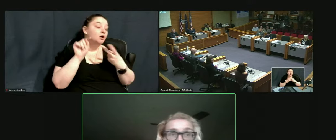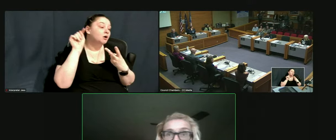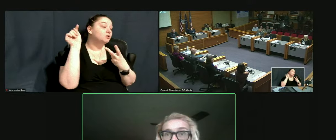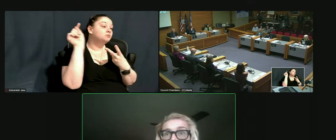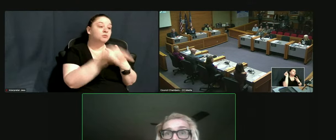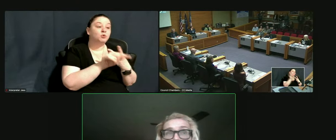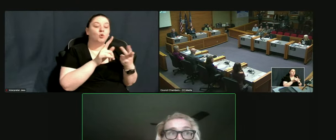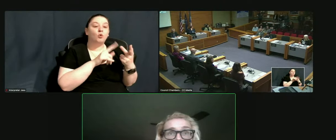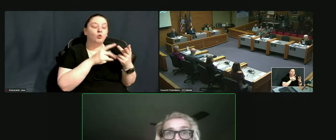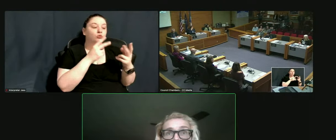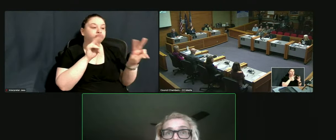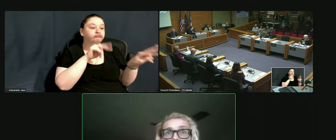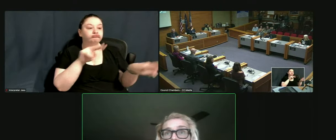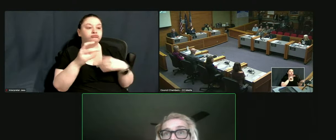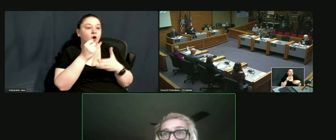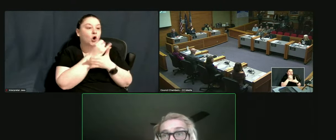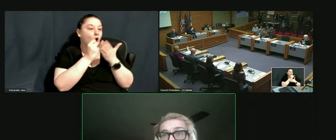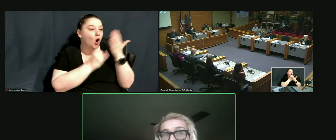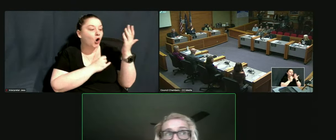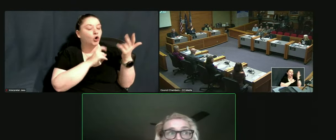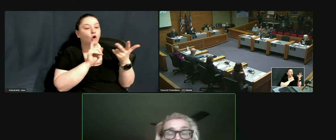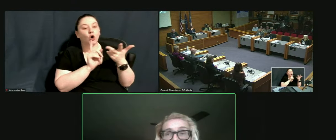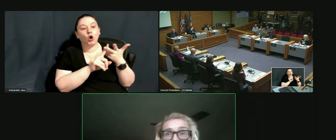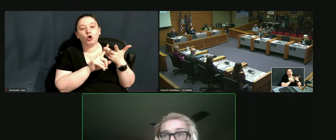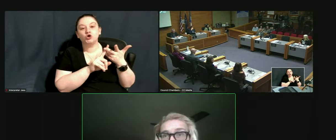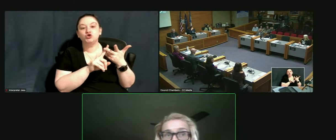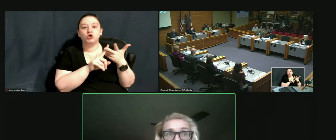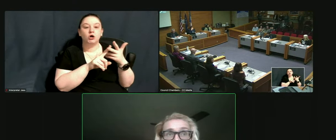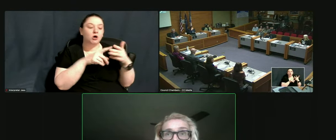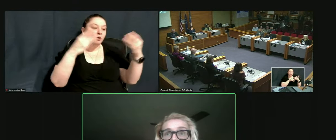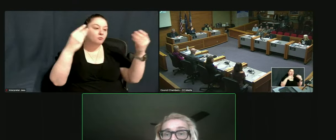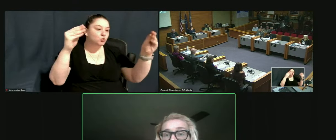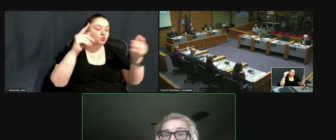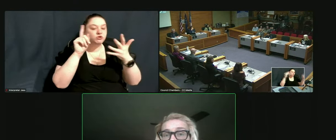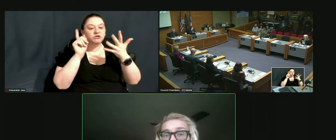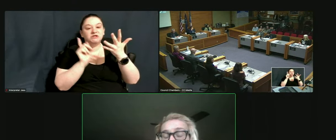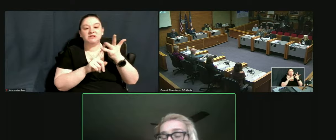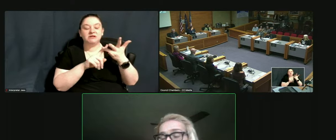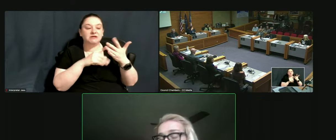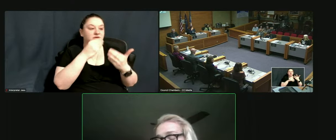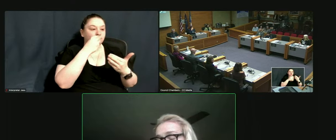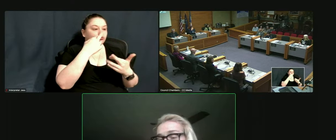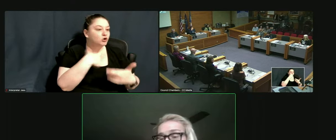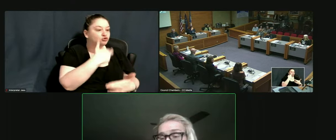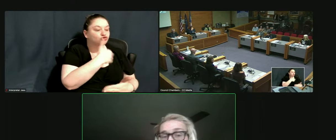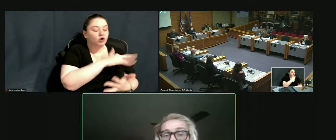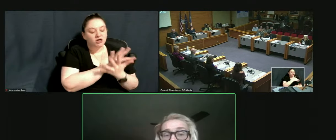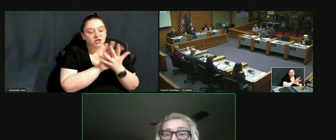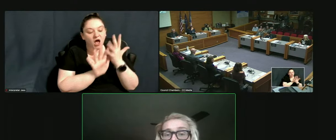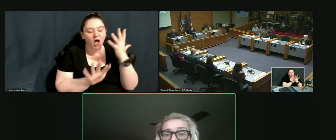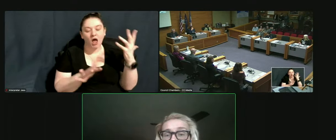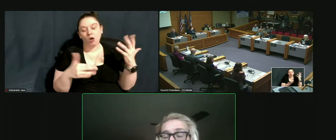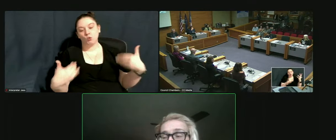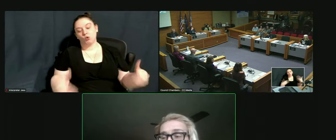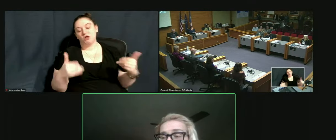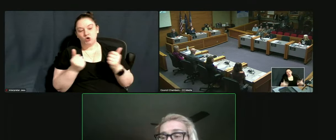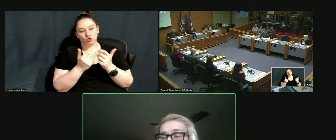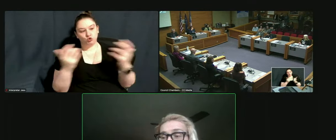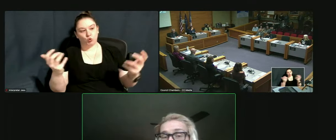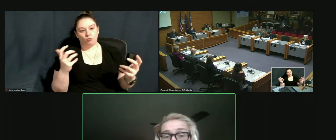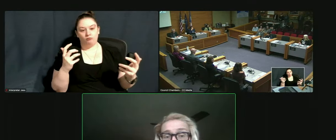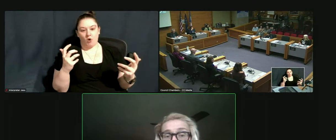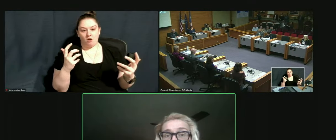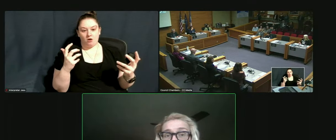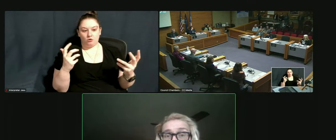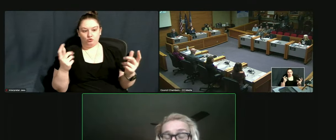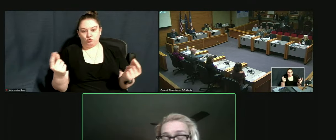art galleries, boutiques, bistros, delis, etc. So much that downtown has to offer. And